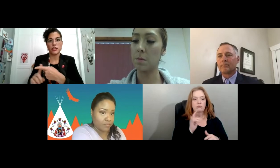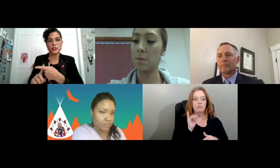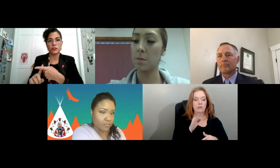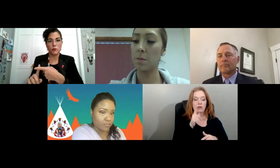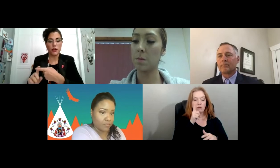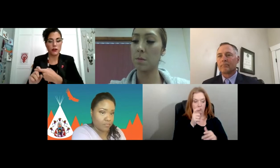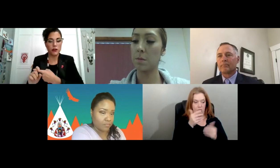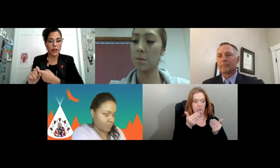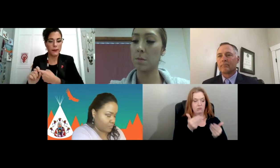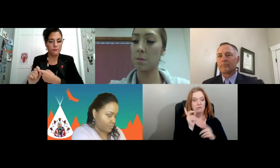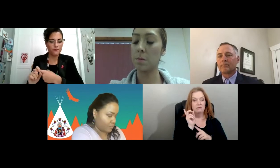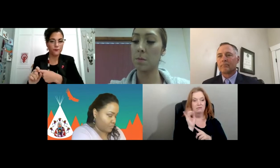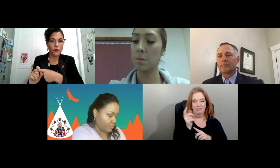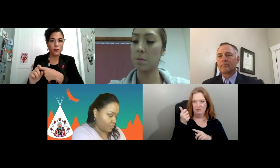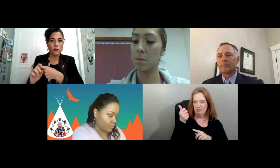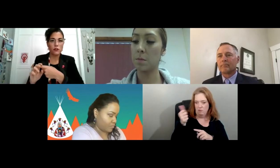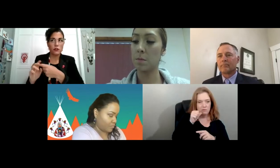are issues where